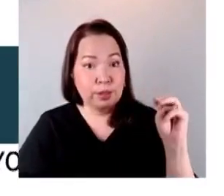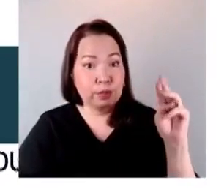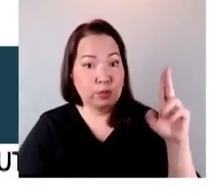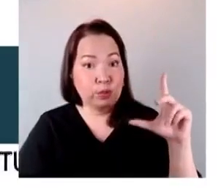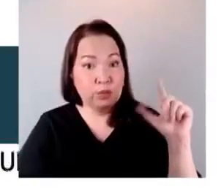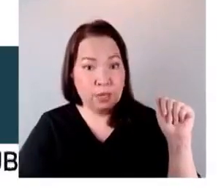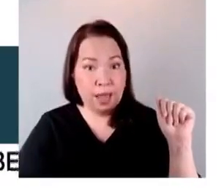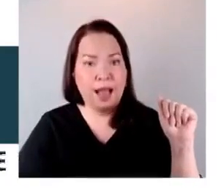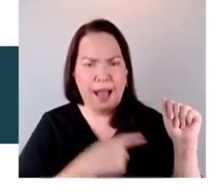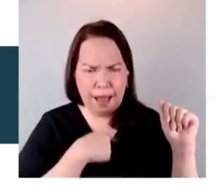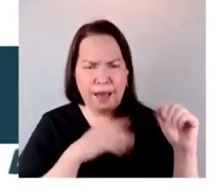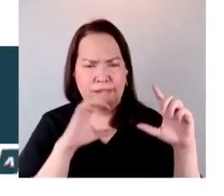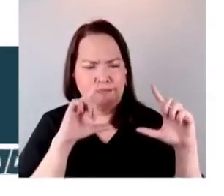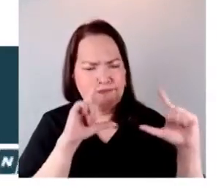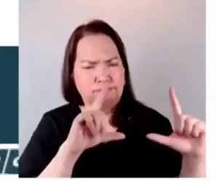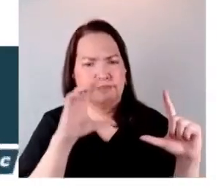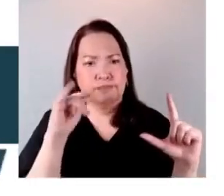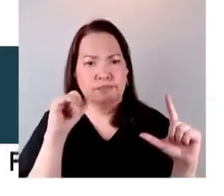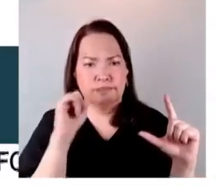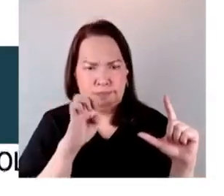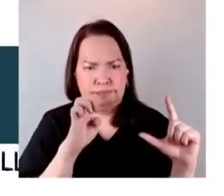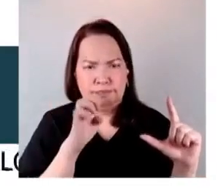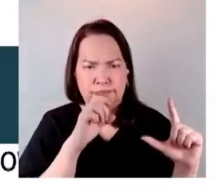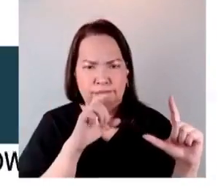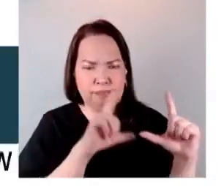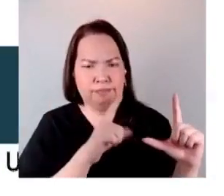PCGG under Rodrigo Duterte.